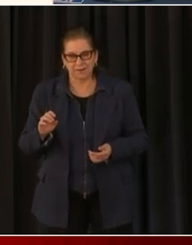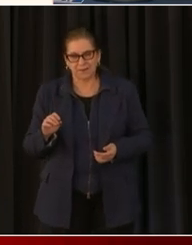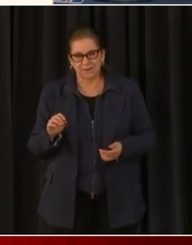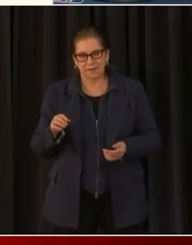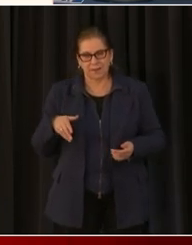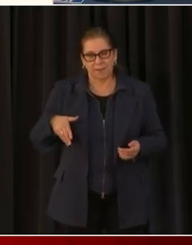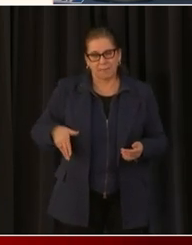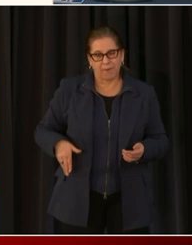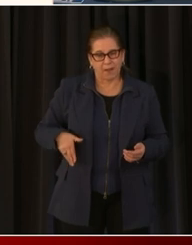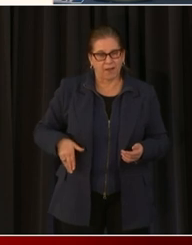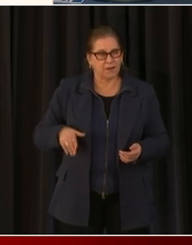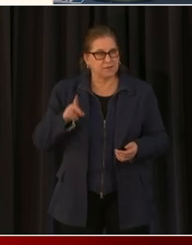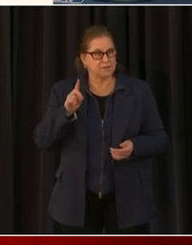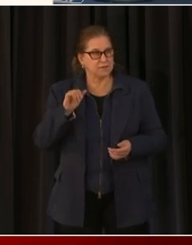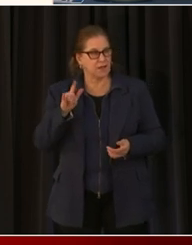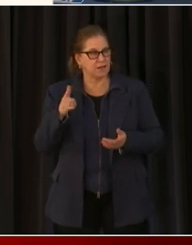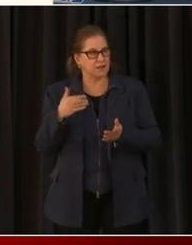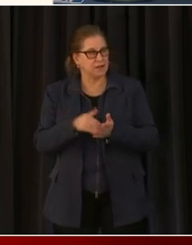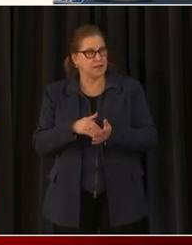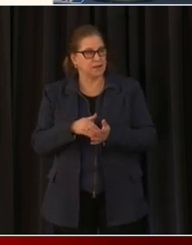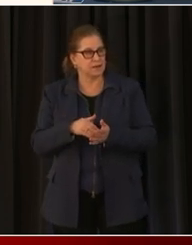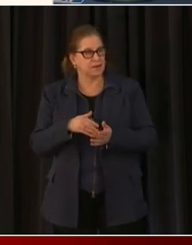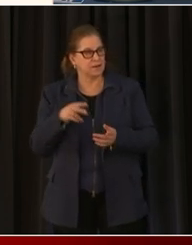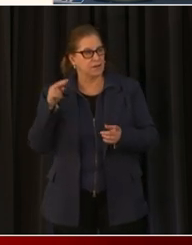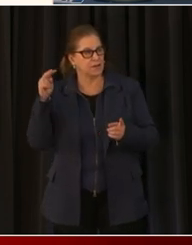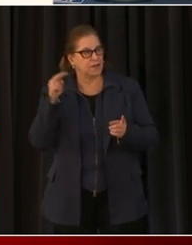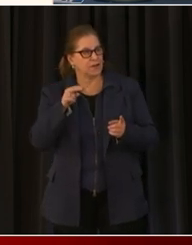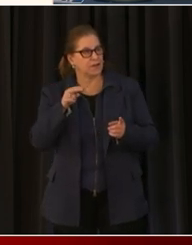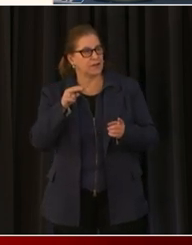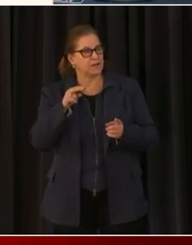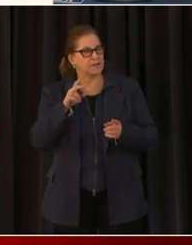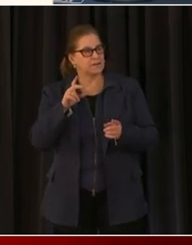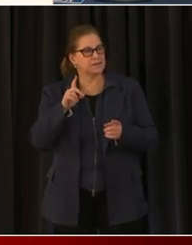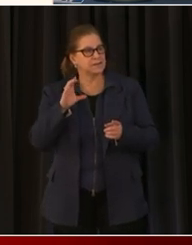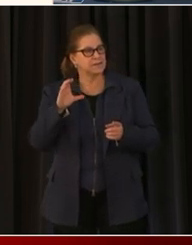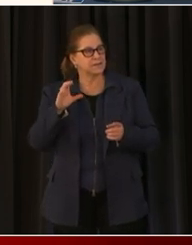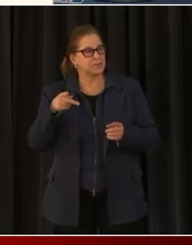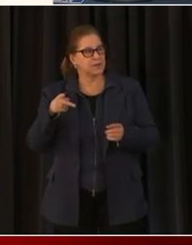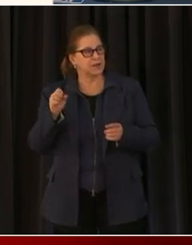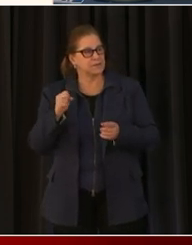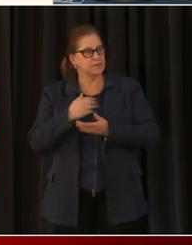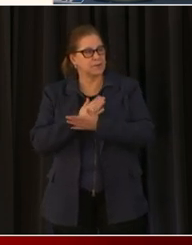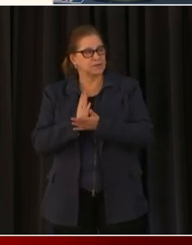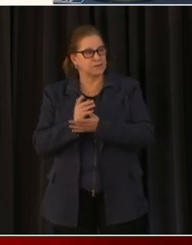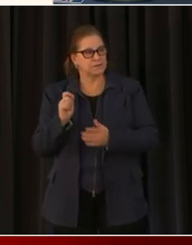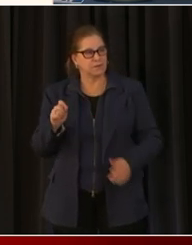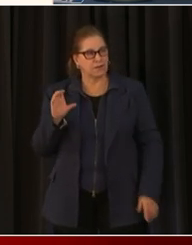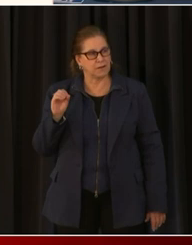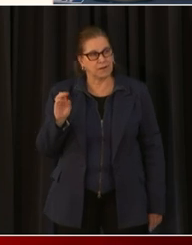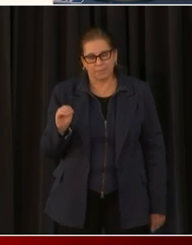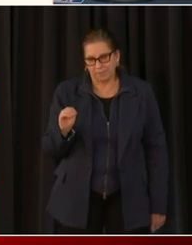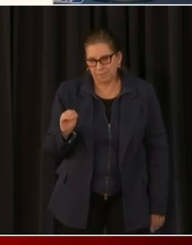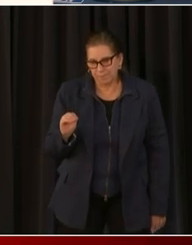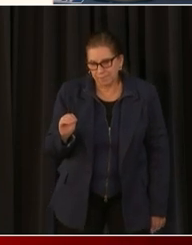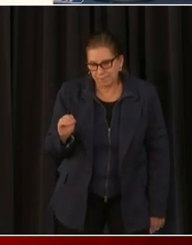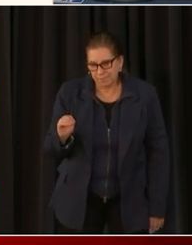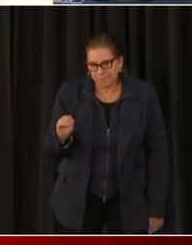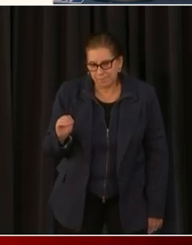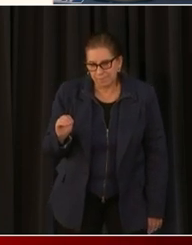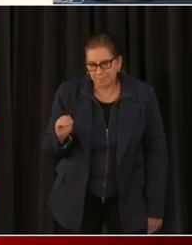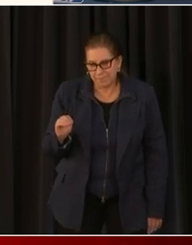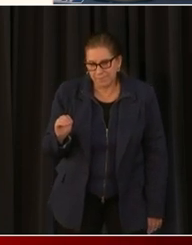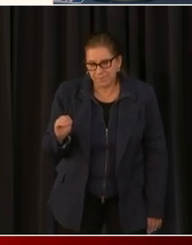have a mobile-friendly version of the Pocket Guide as well. And then we'll provide initial budget allocation sheets that provide